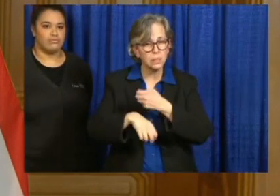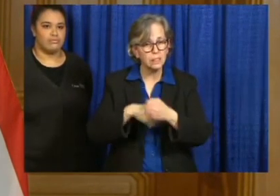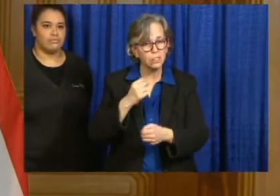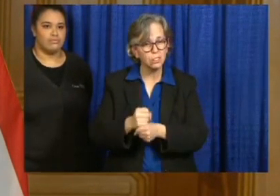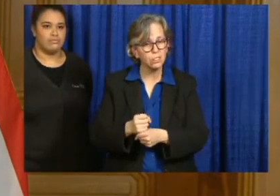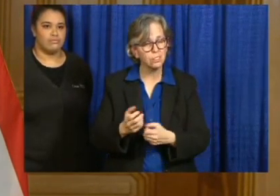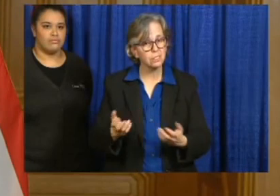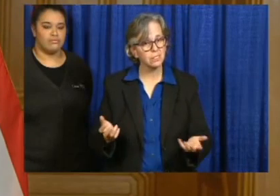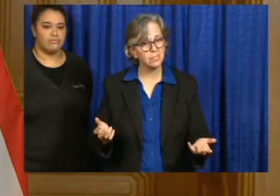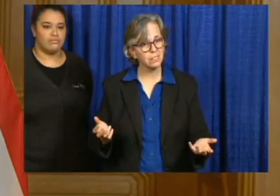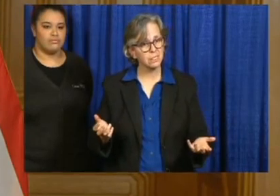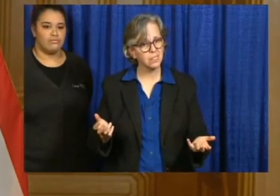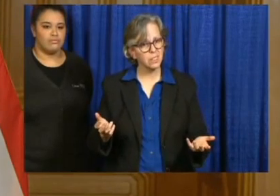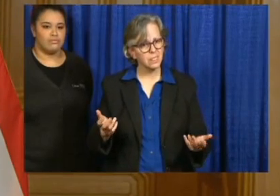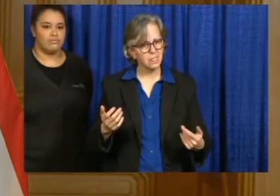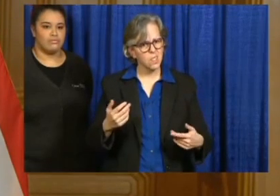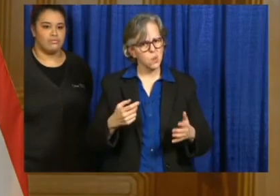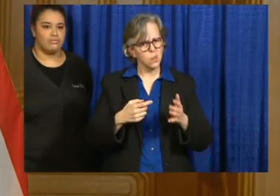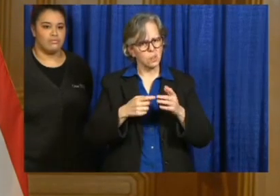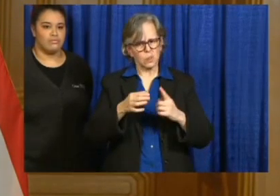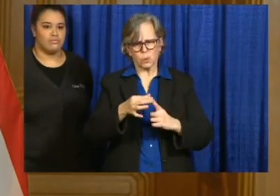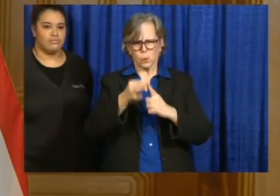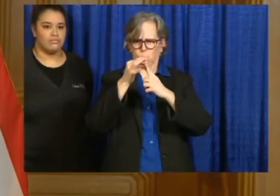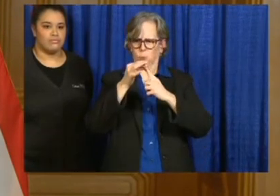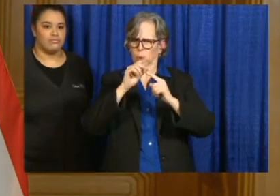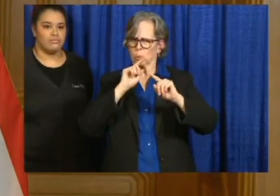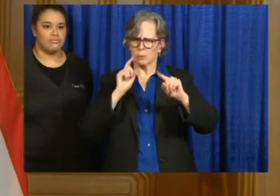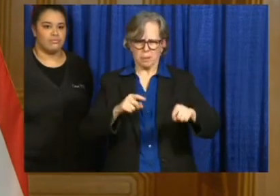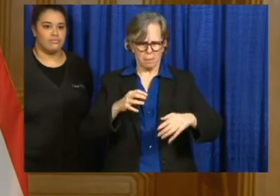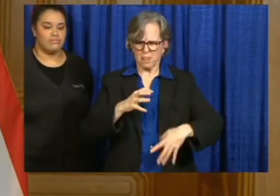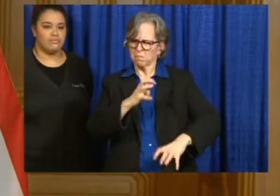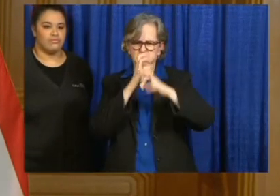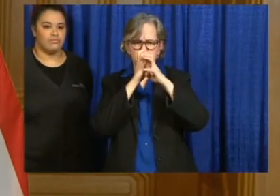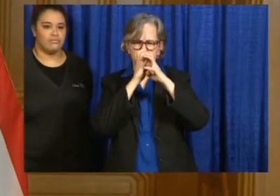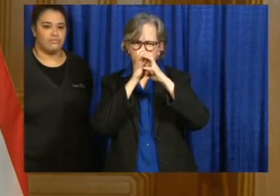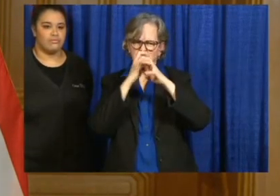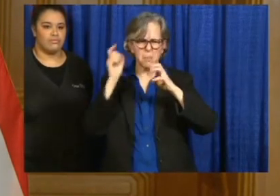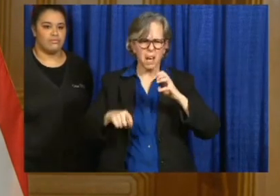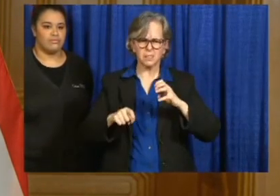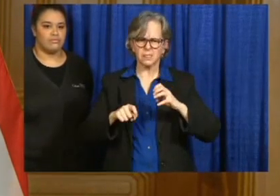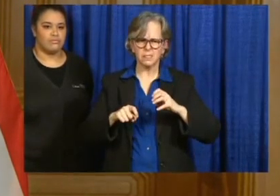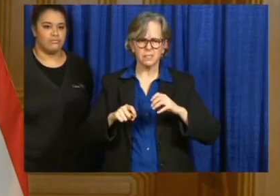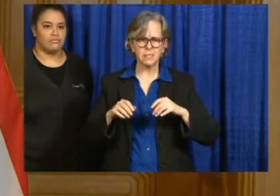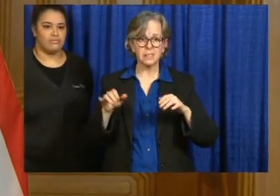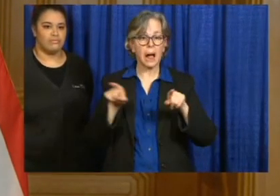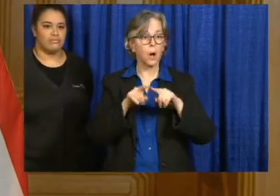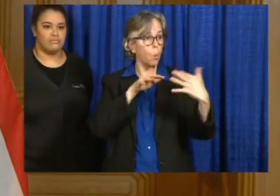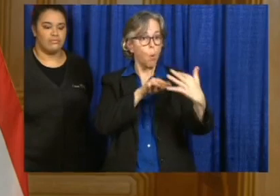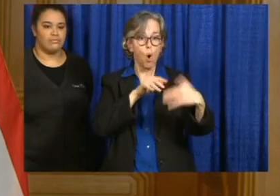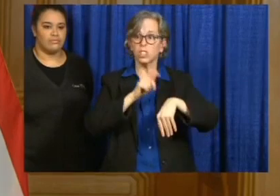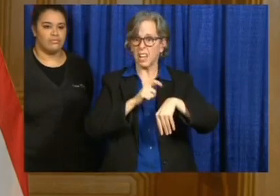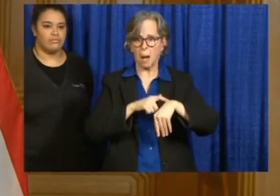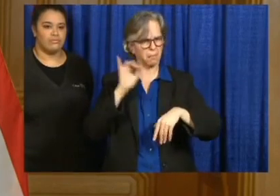of response. It has to be the type of response that you take in wartime, because we have been invaded,